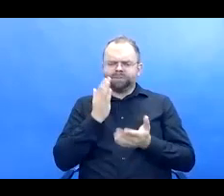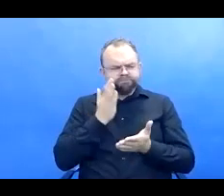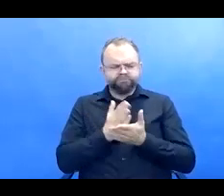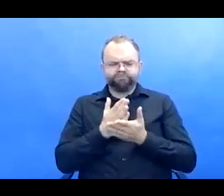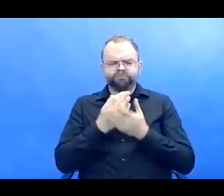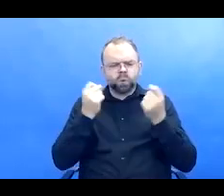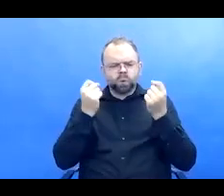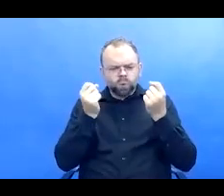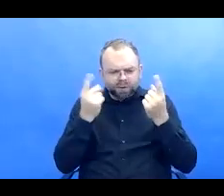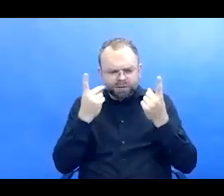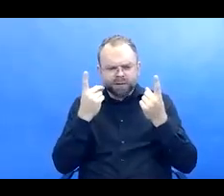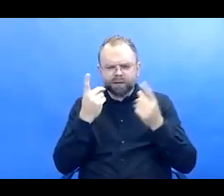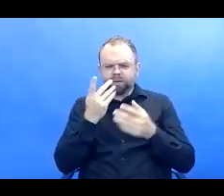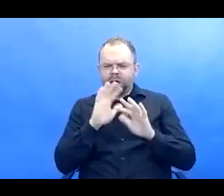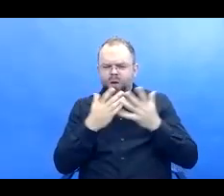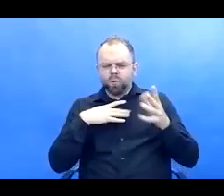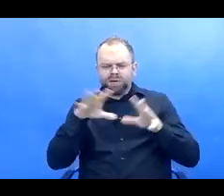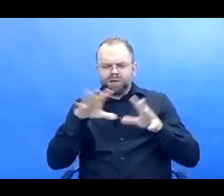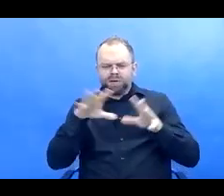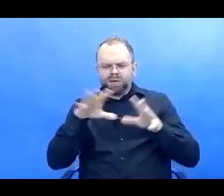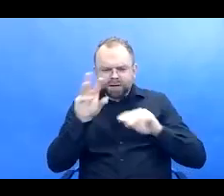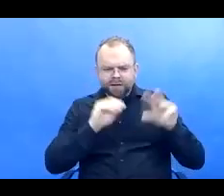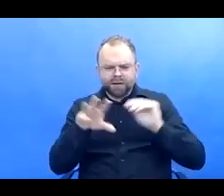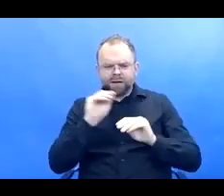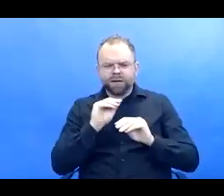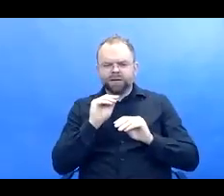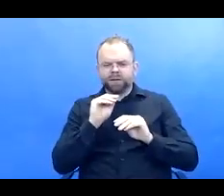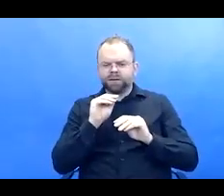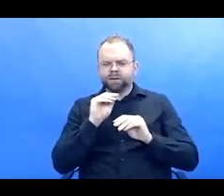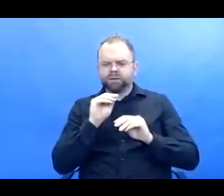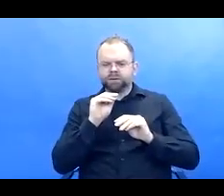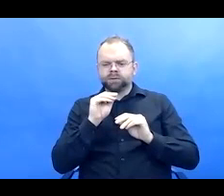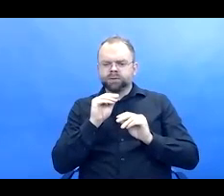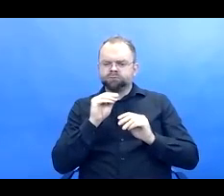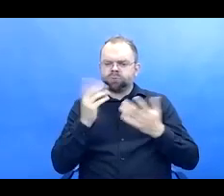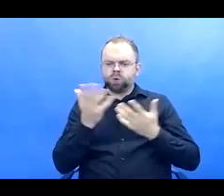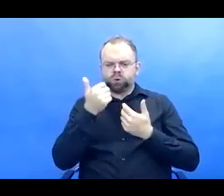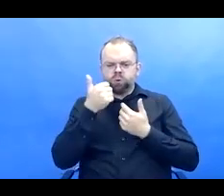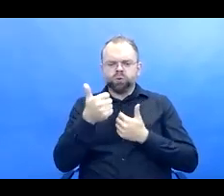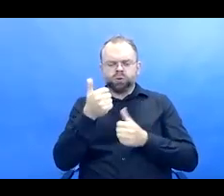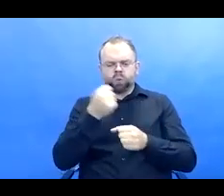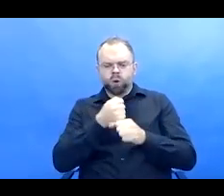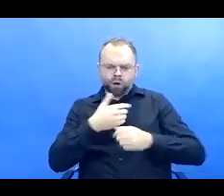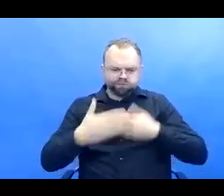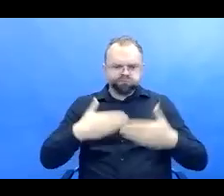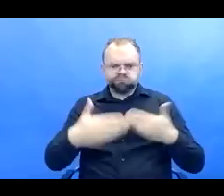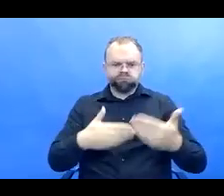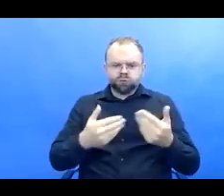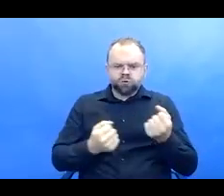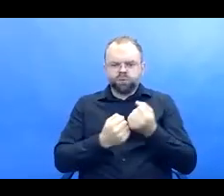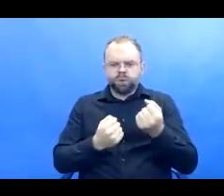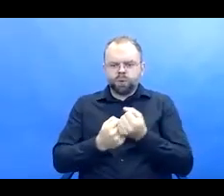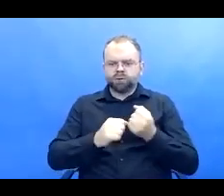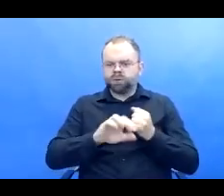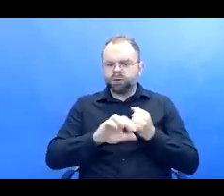of their attempts to be inclusive around disability on social protection and taking the opportunity, it's not an opportunity,